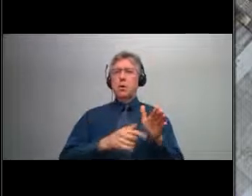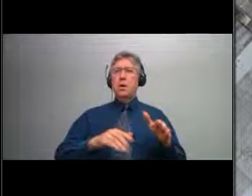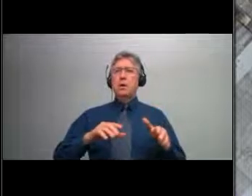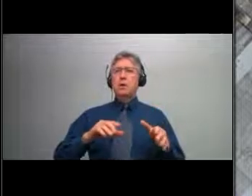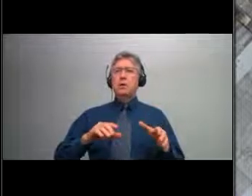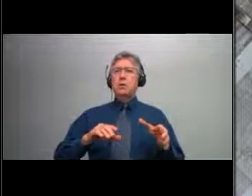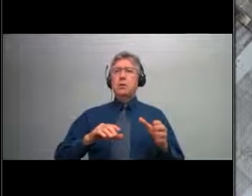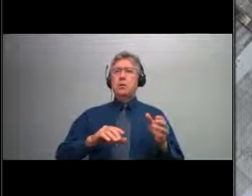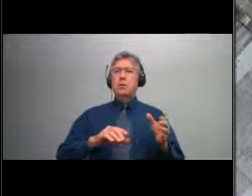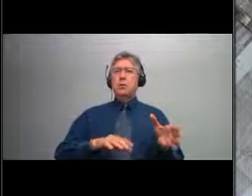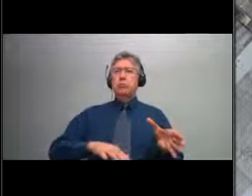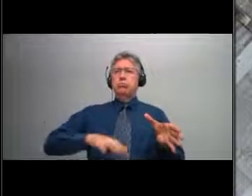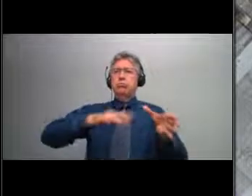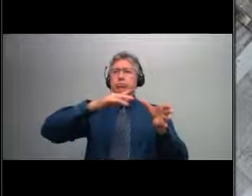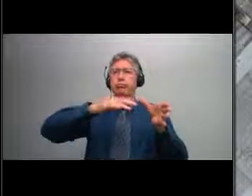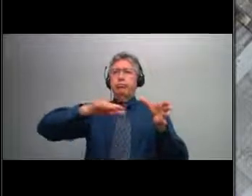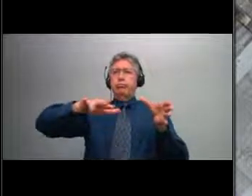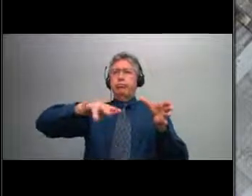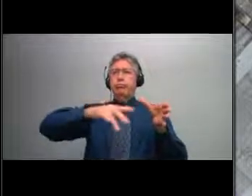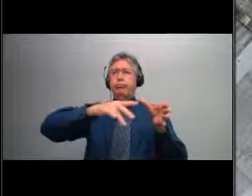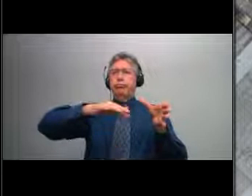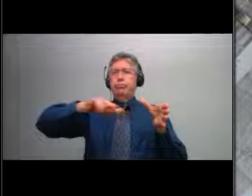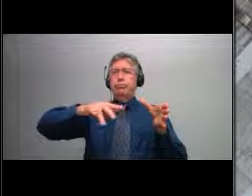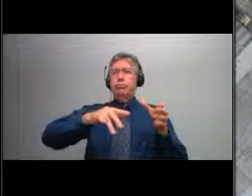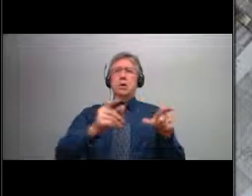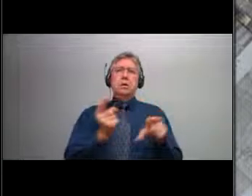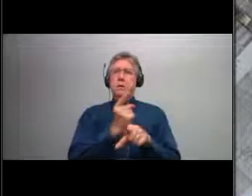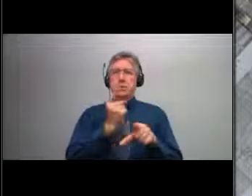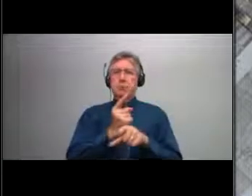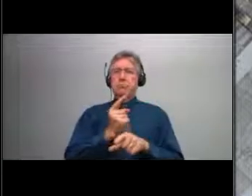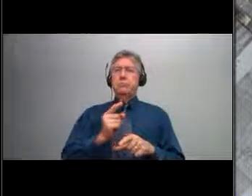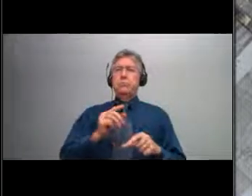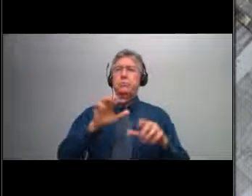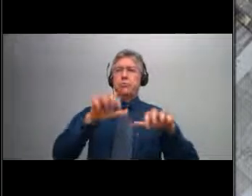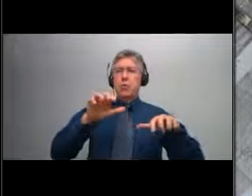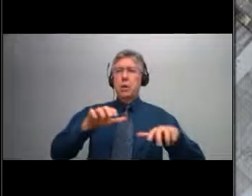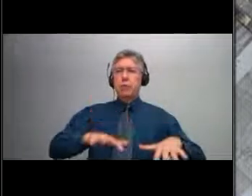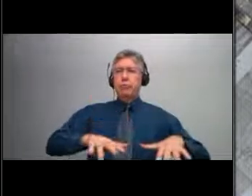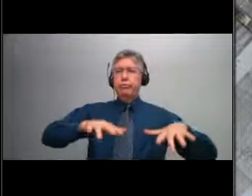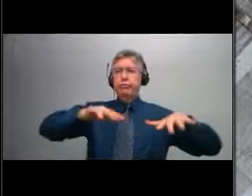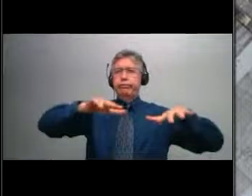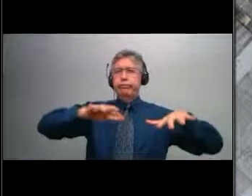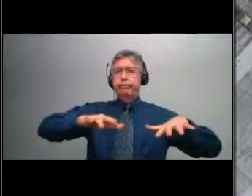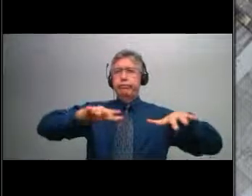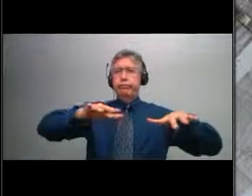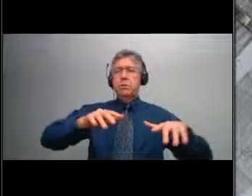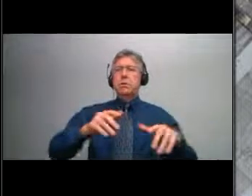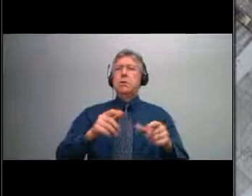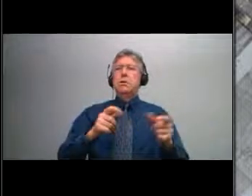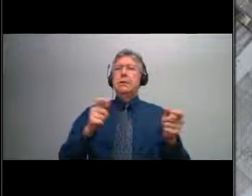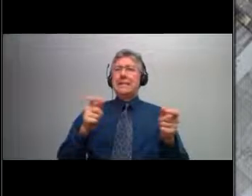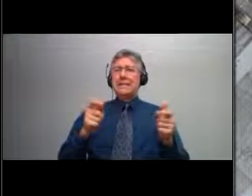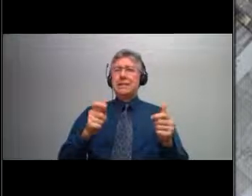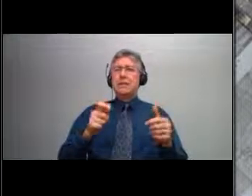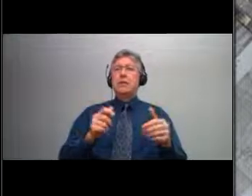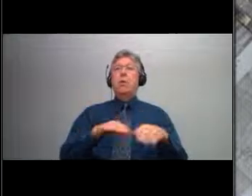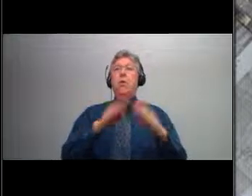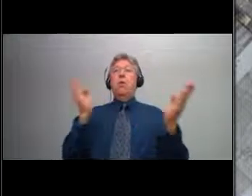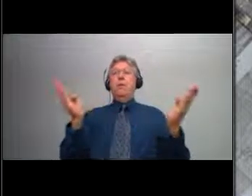be cleared, sort of your standard VDOT stormwater management approach, and much easier to maintain. As the